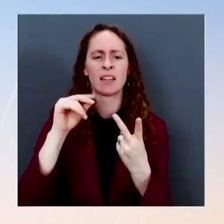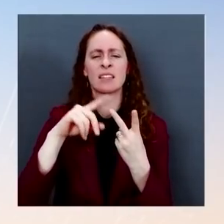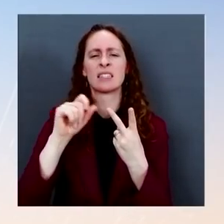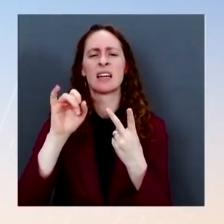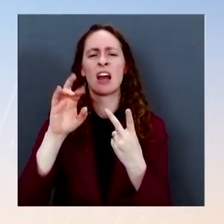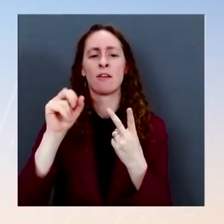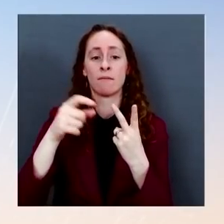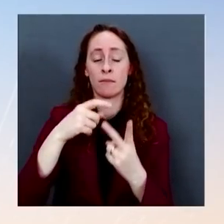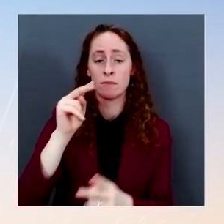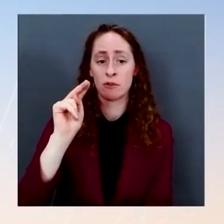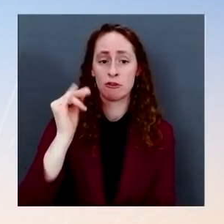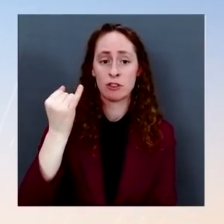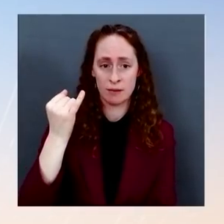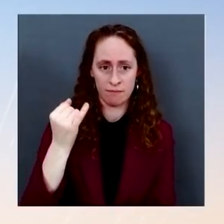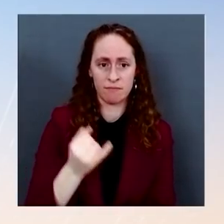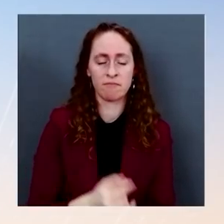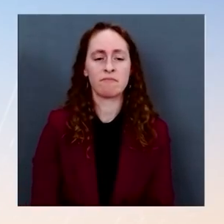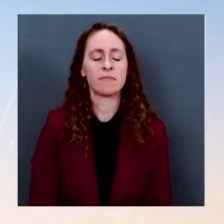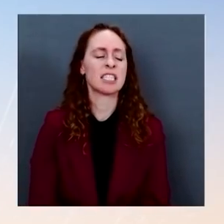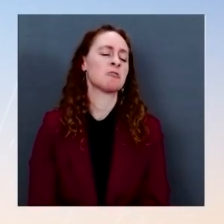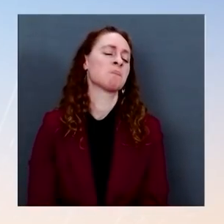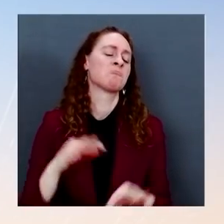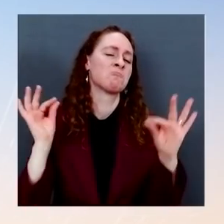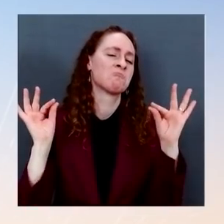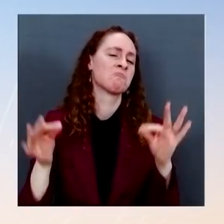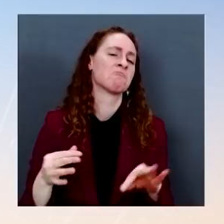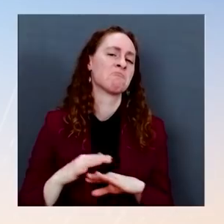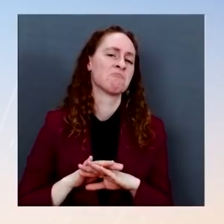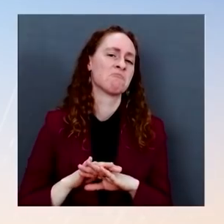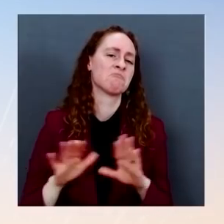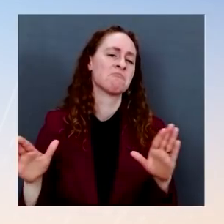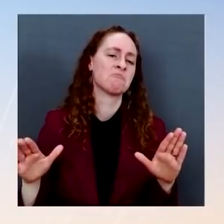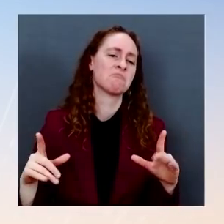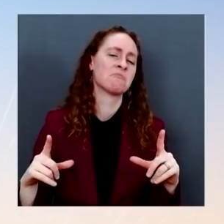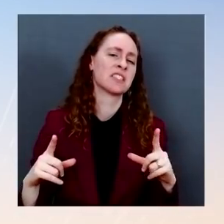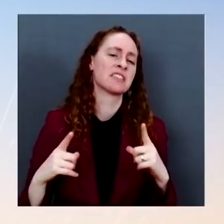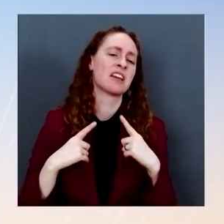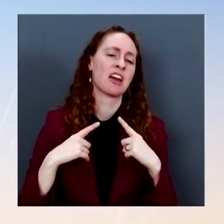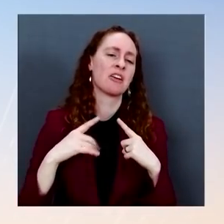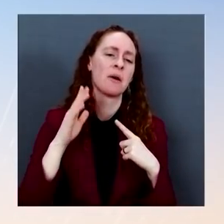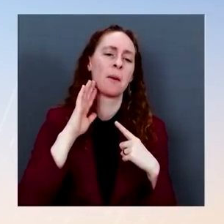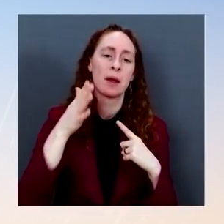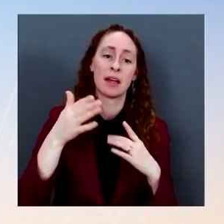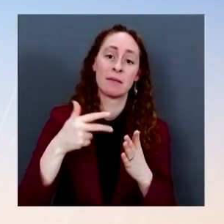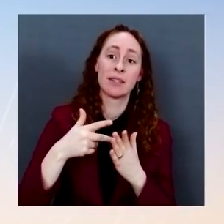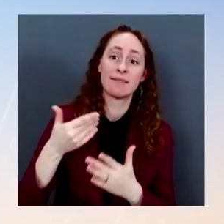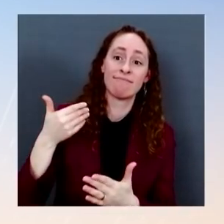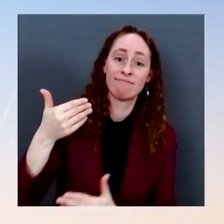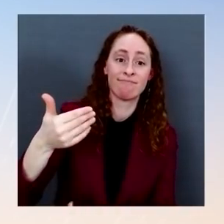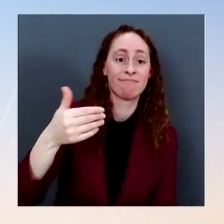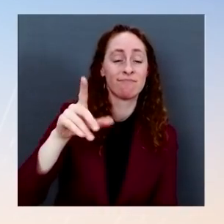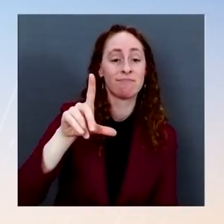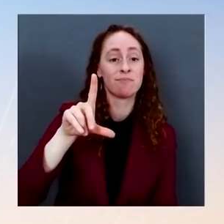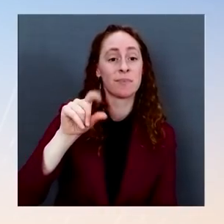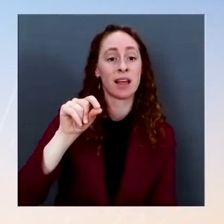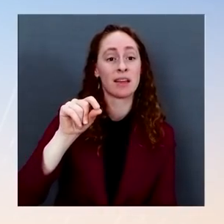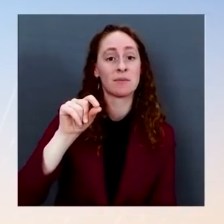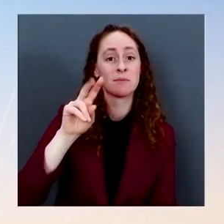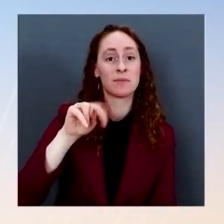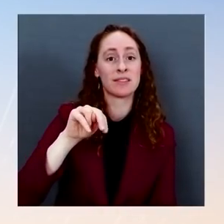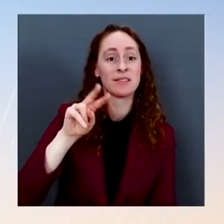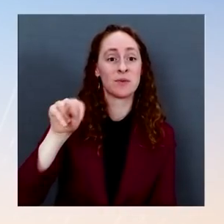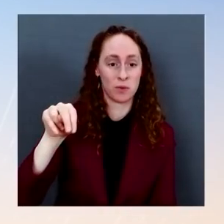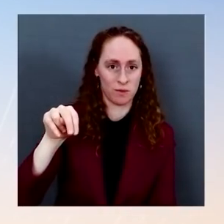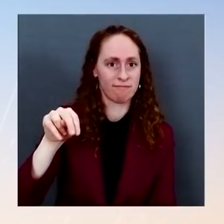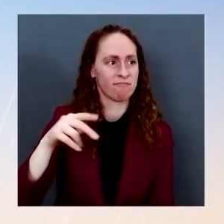bringing to 22 the number of Democrats leaving the House for one reason or another. Is this something the president talks